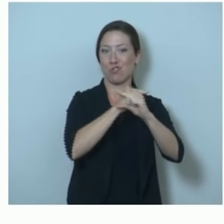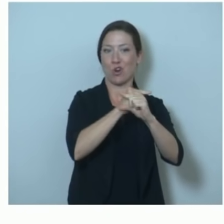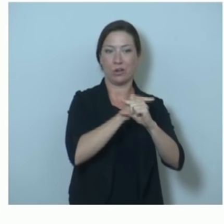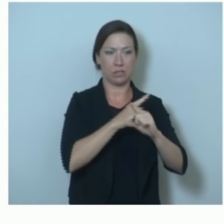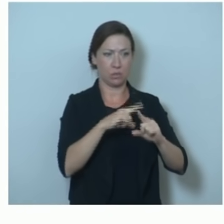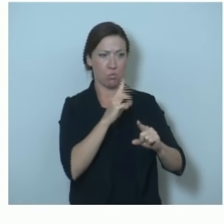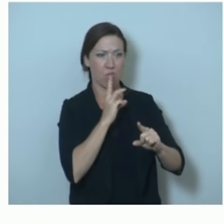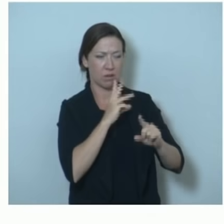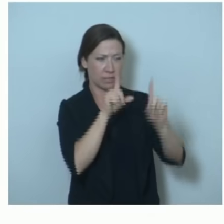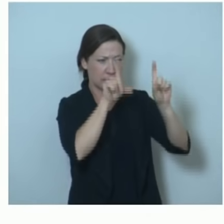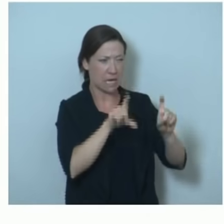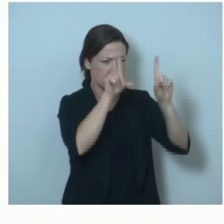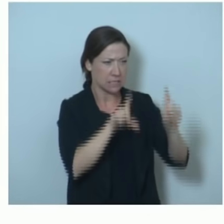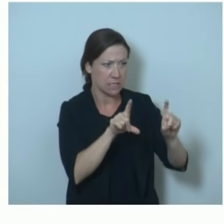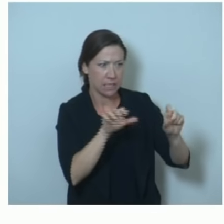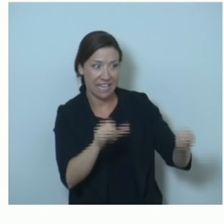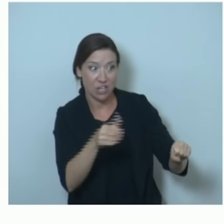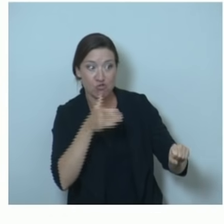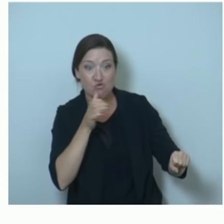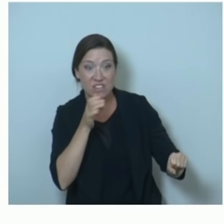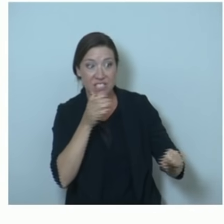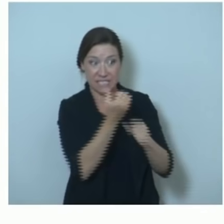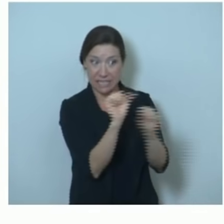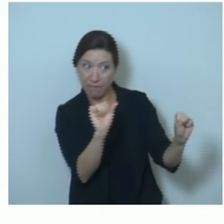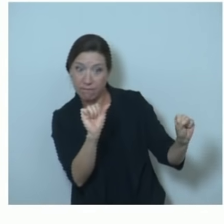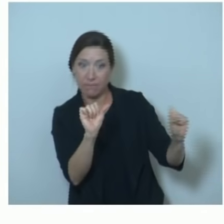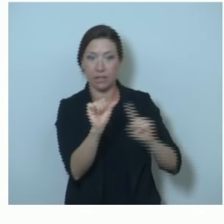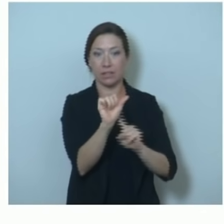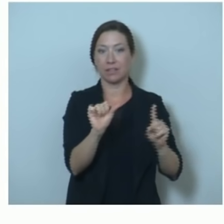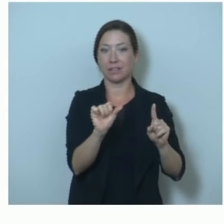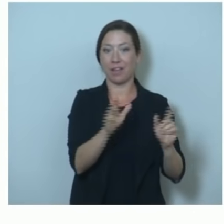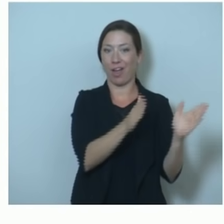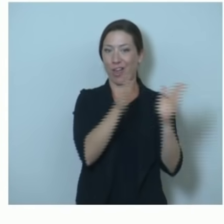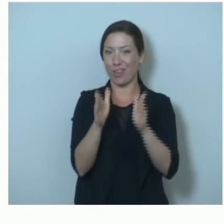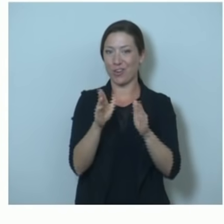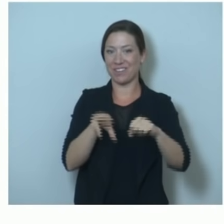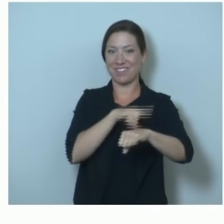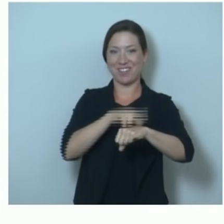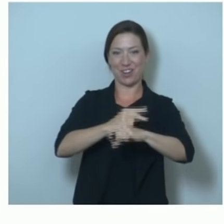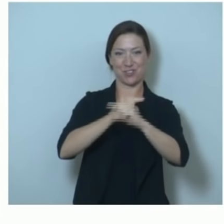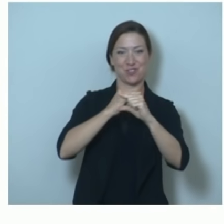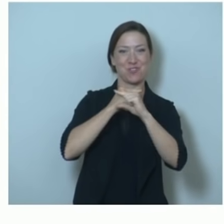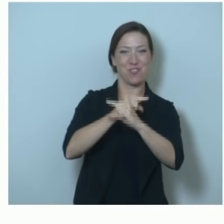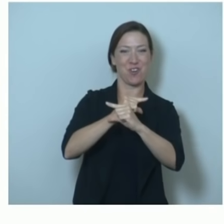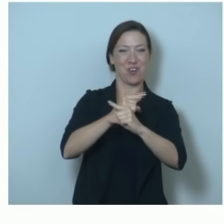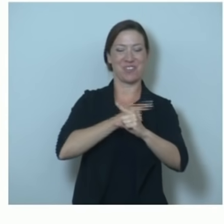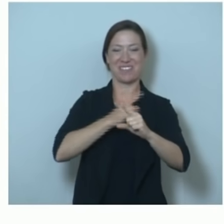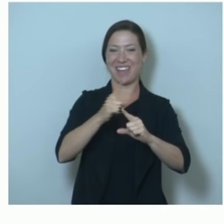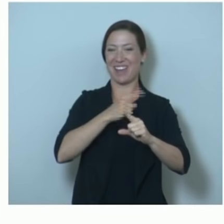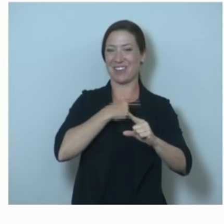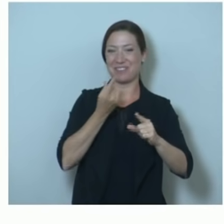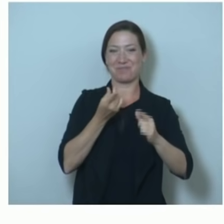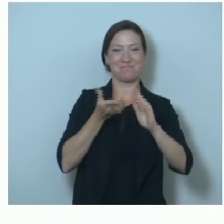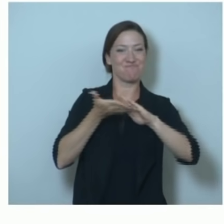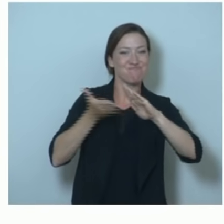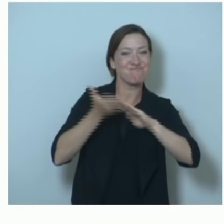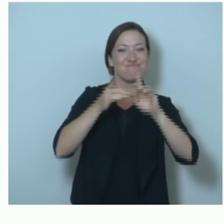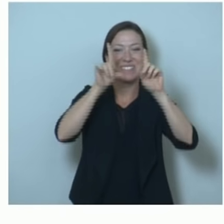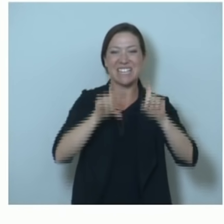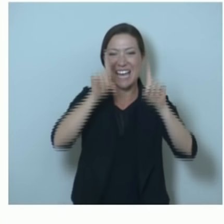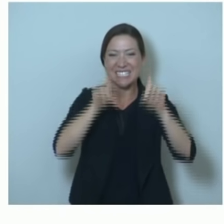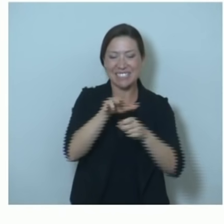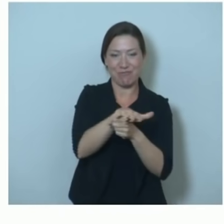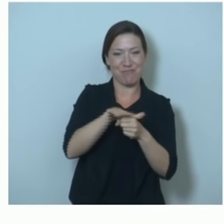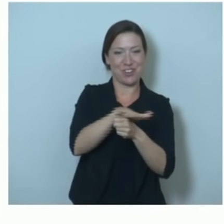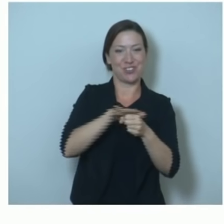water consumption. And there's one of our National Guard folks helping out at a test site, giving the thumbs up again for the great work and